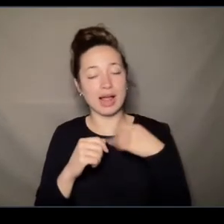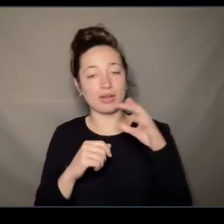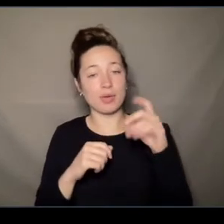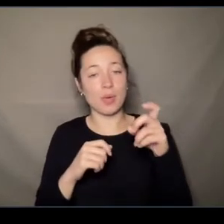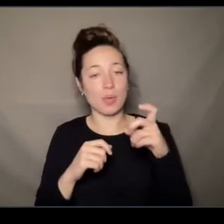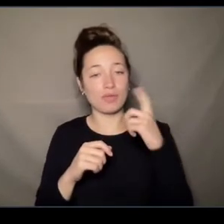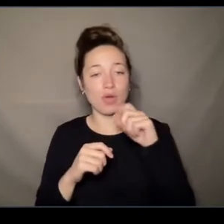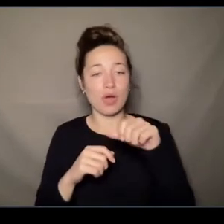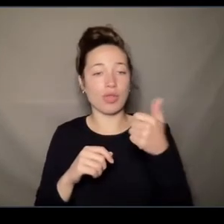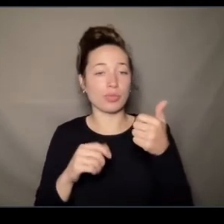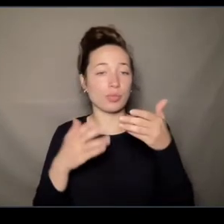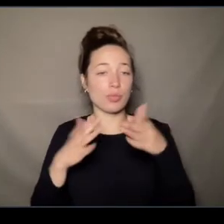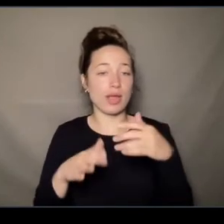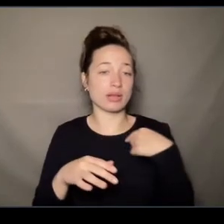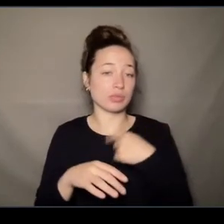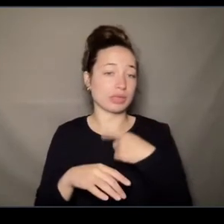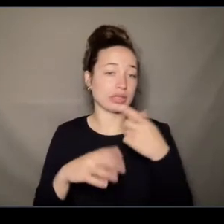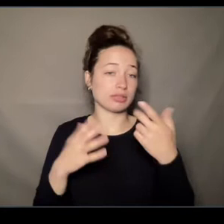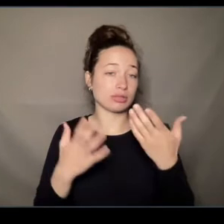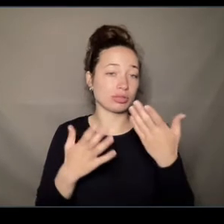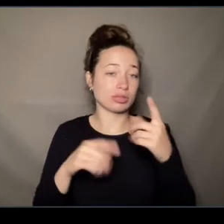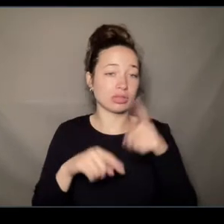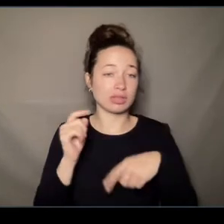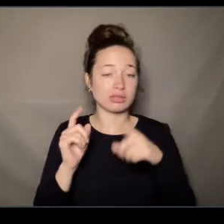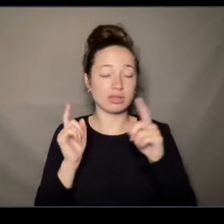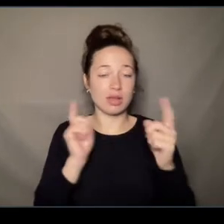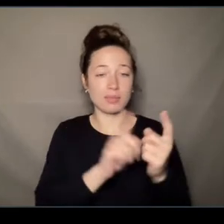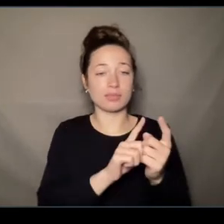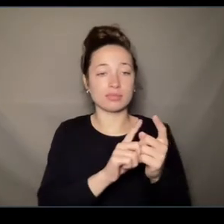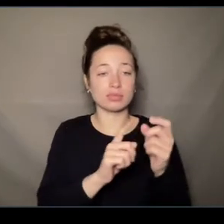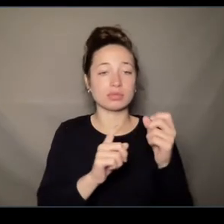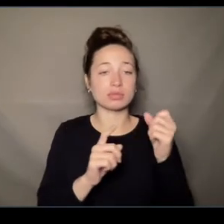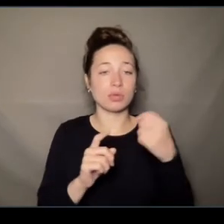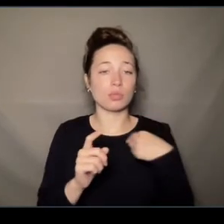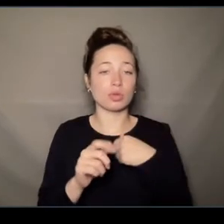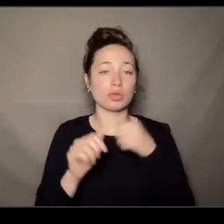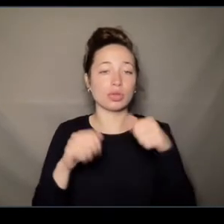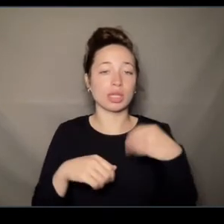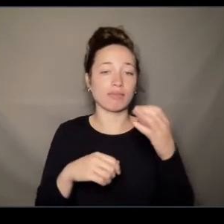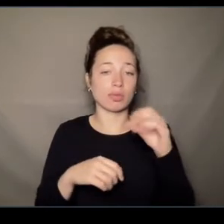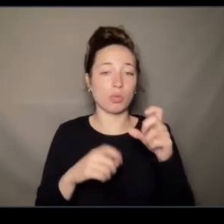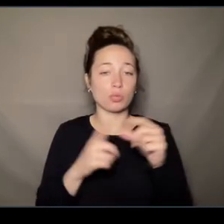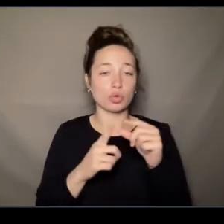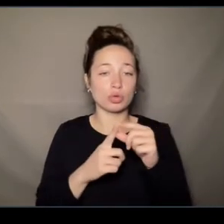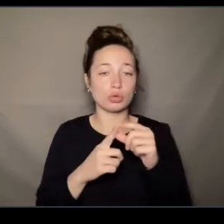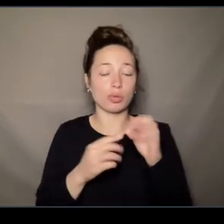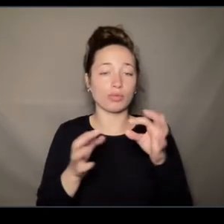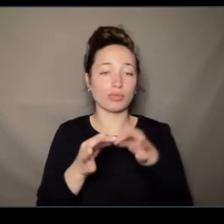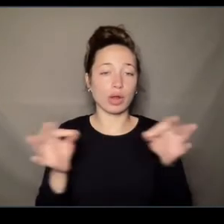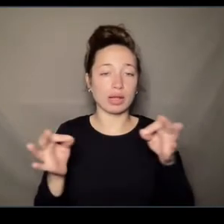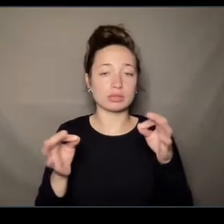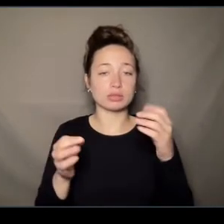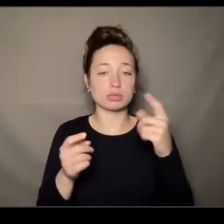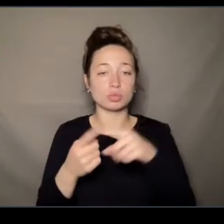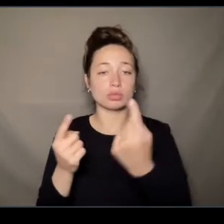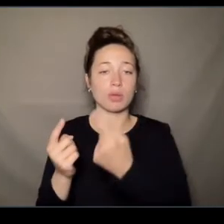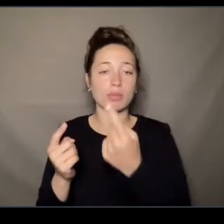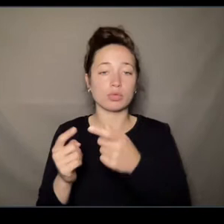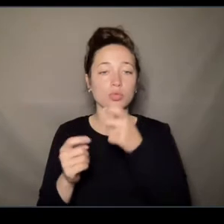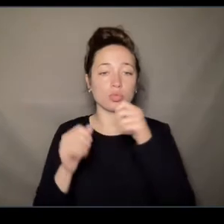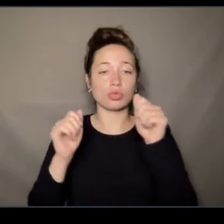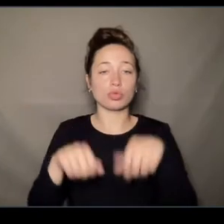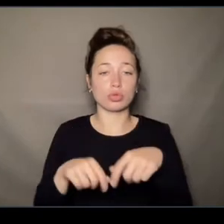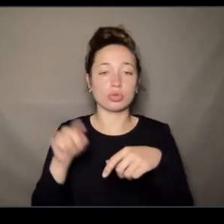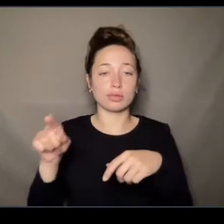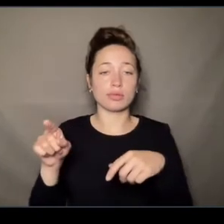words for the other way in case we couldn't come to them. Right. We could give a code word or phrase